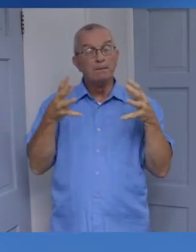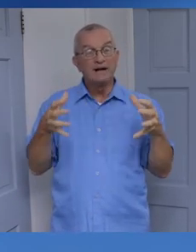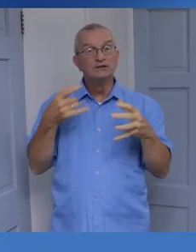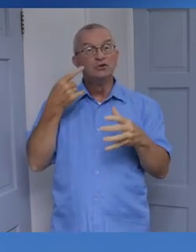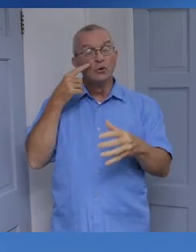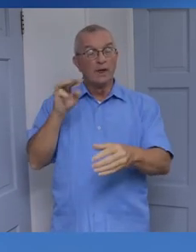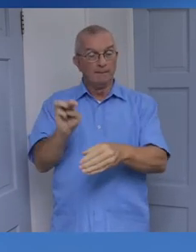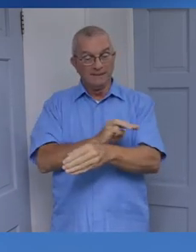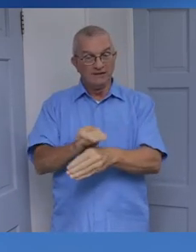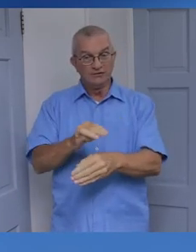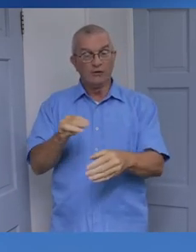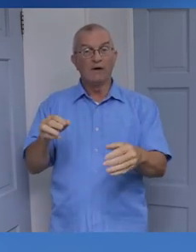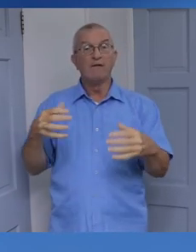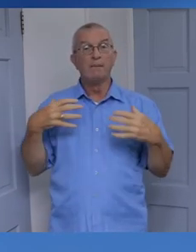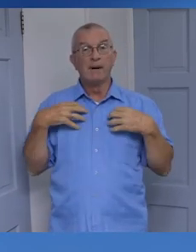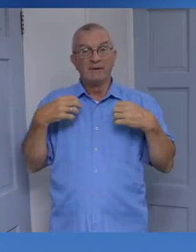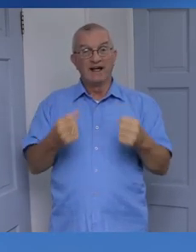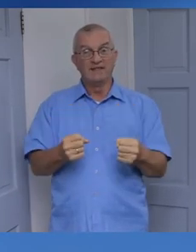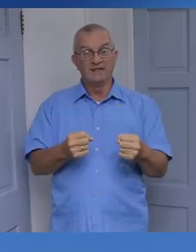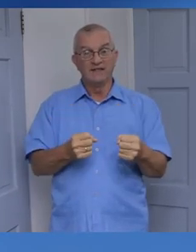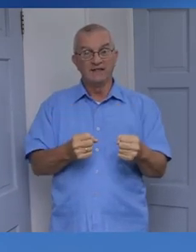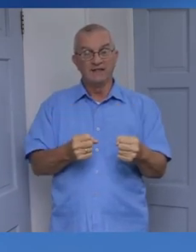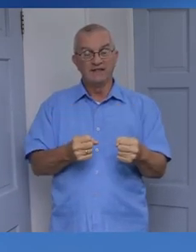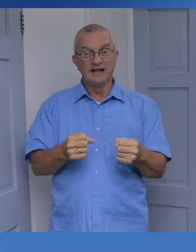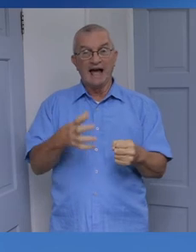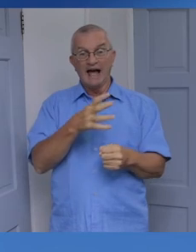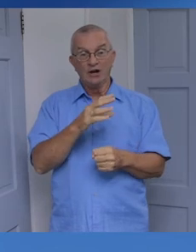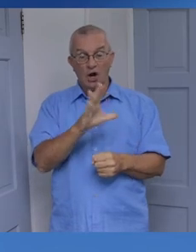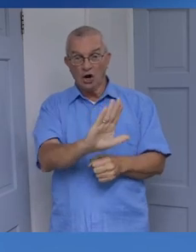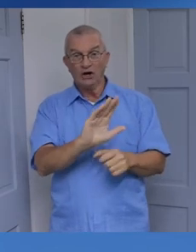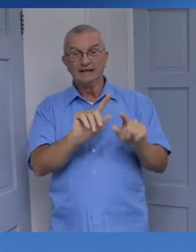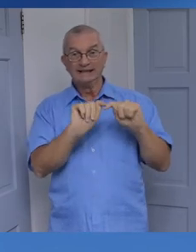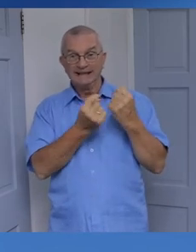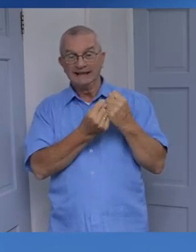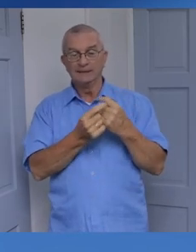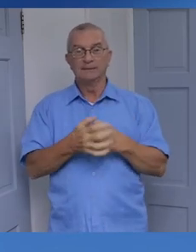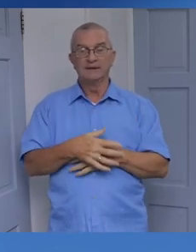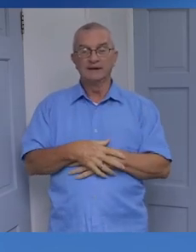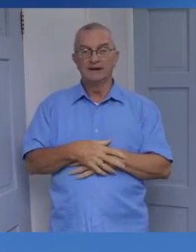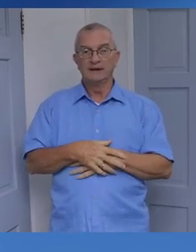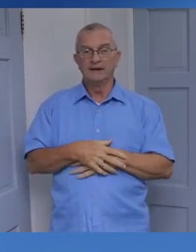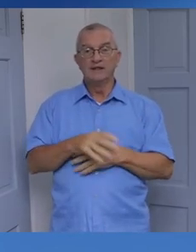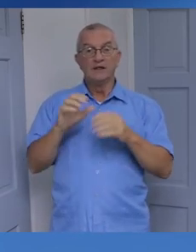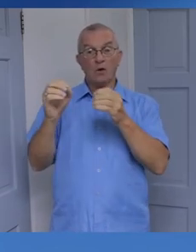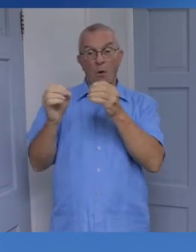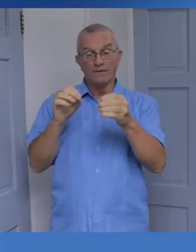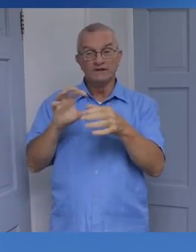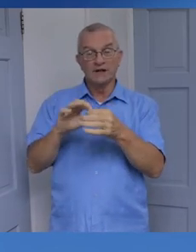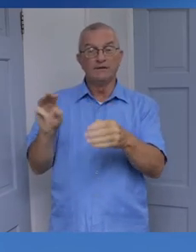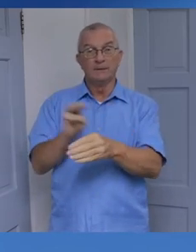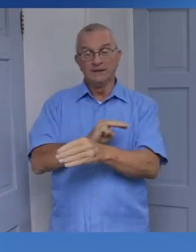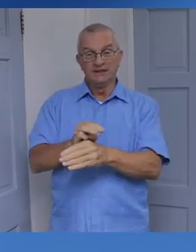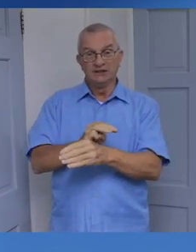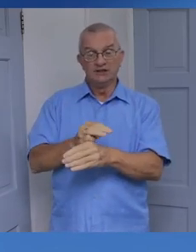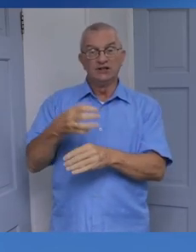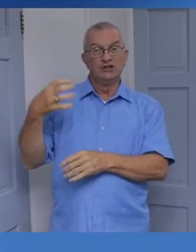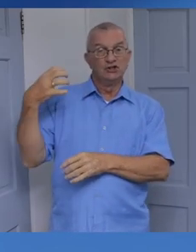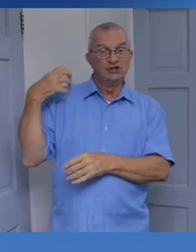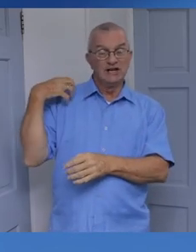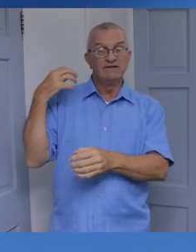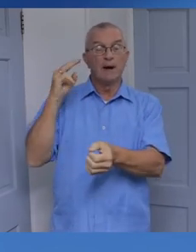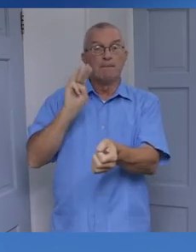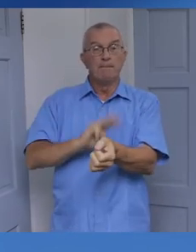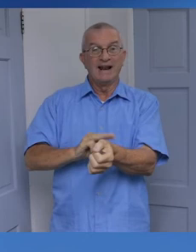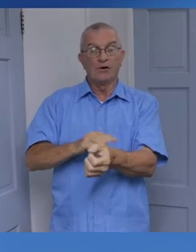Health and her team, the Office of the Minister, the Chief Medical Officer, the Deputy Chief